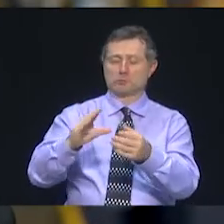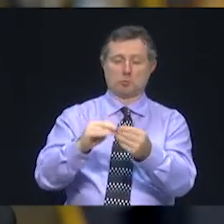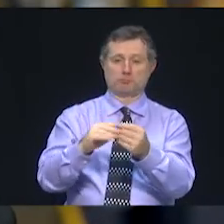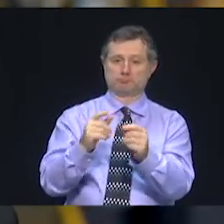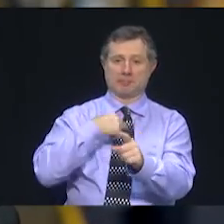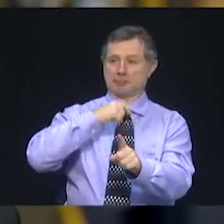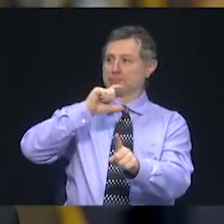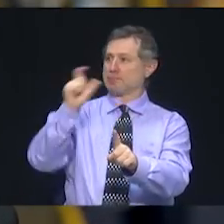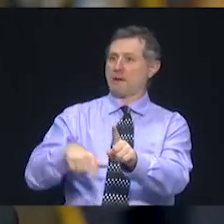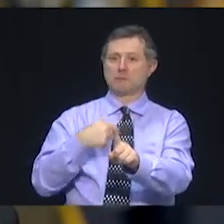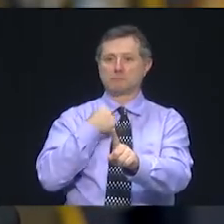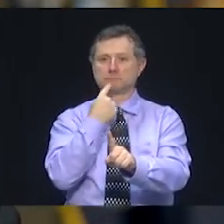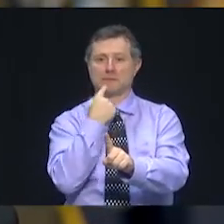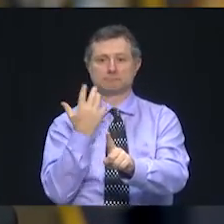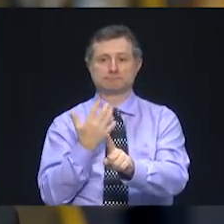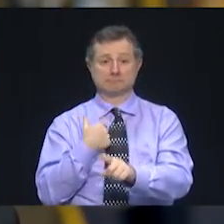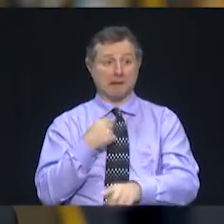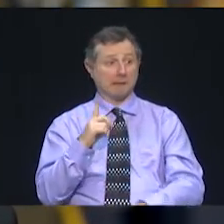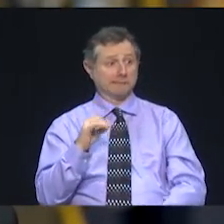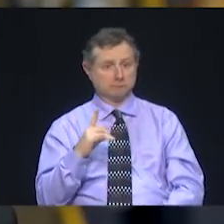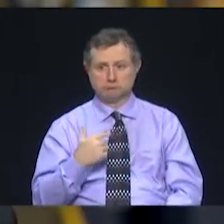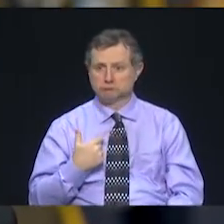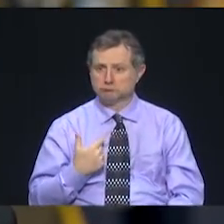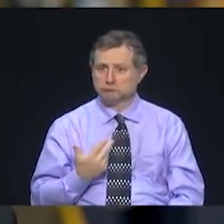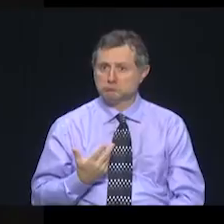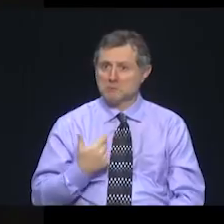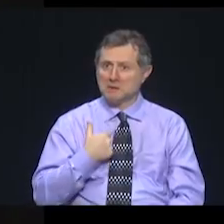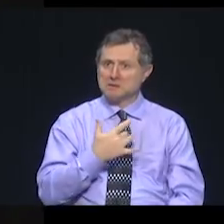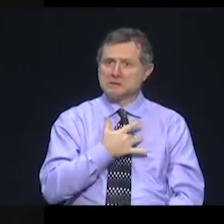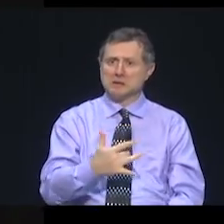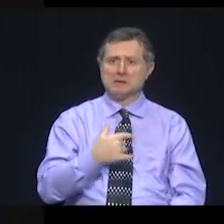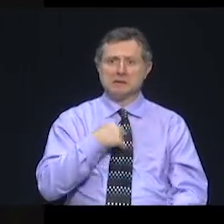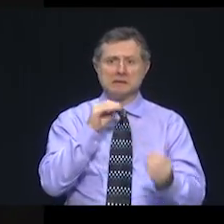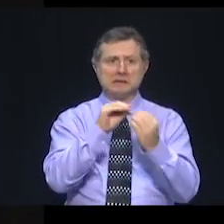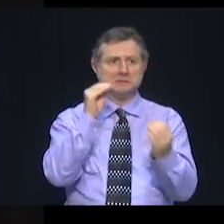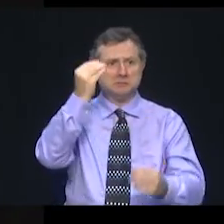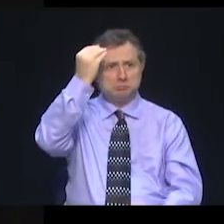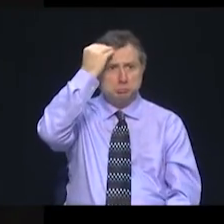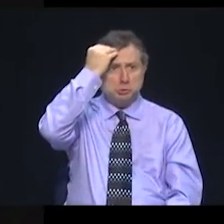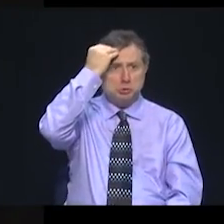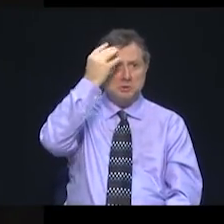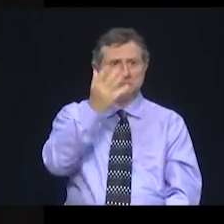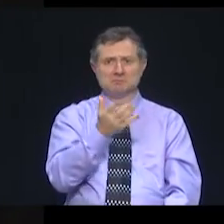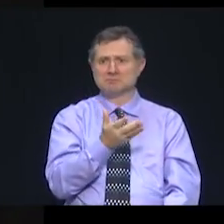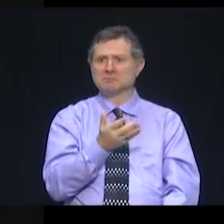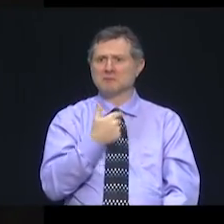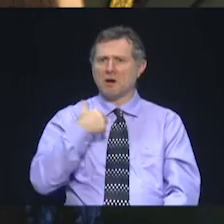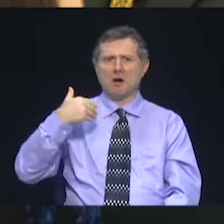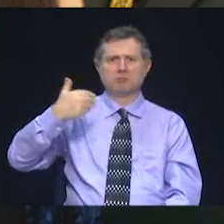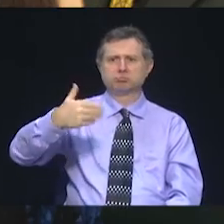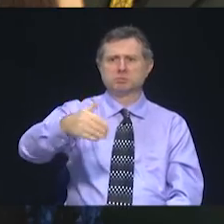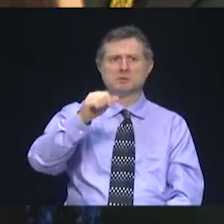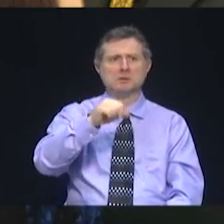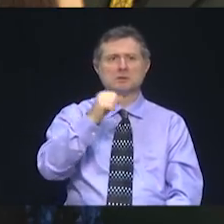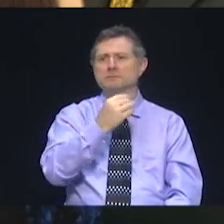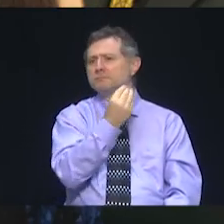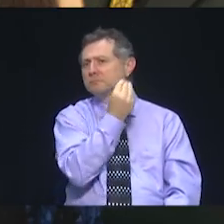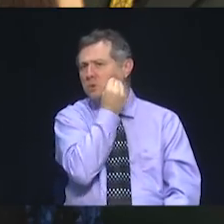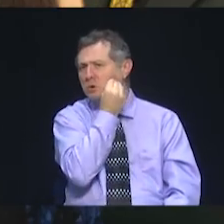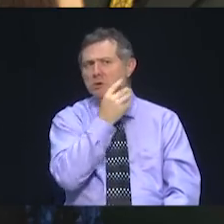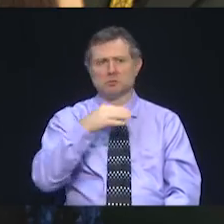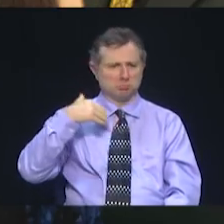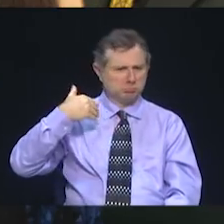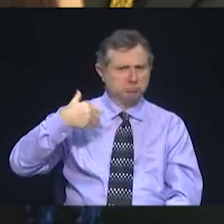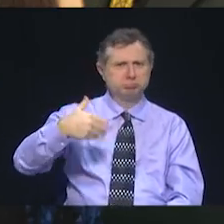did. I do kiss people on the forehead. I do kiss people on the cheek. I